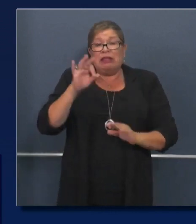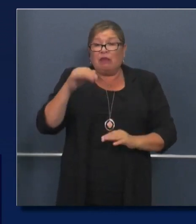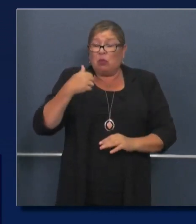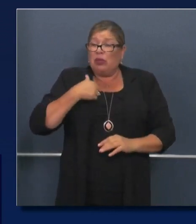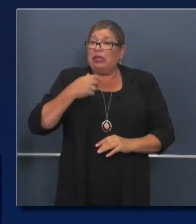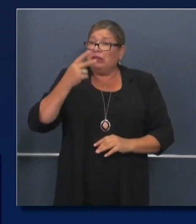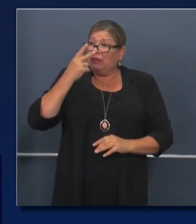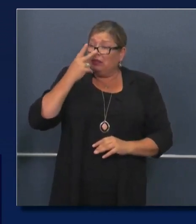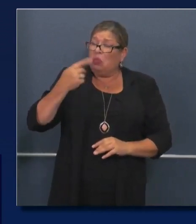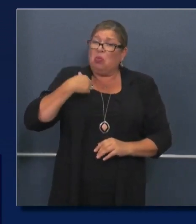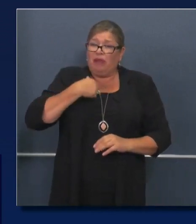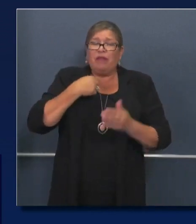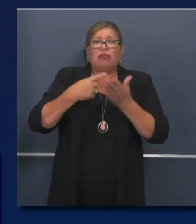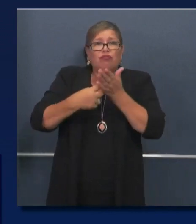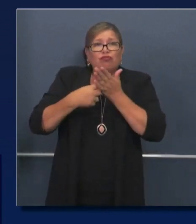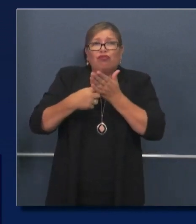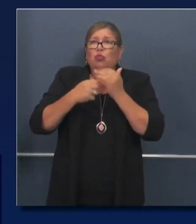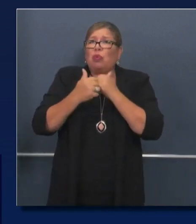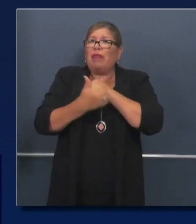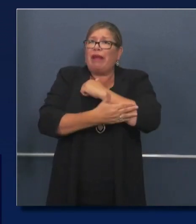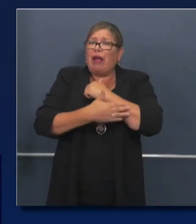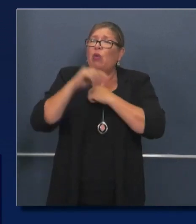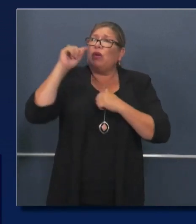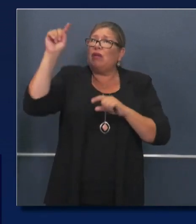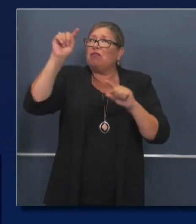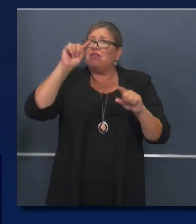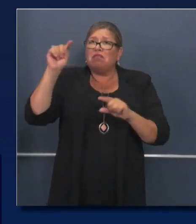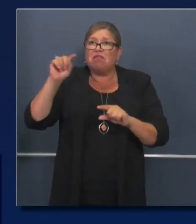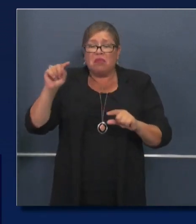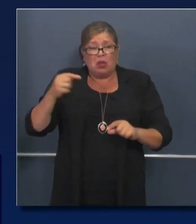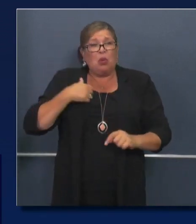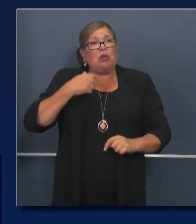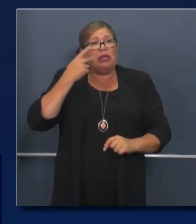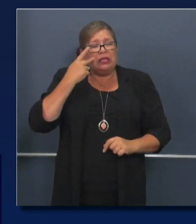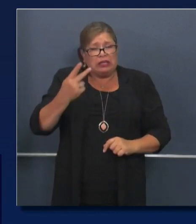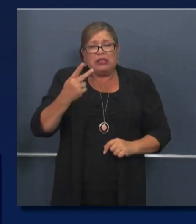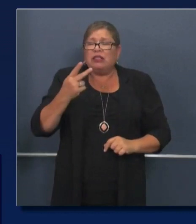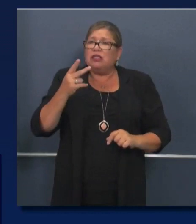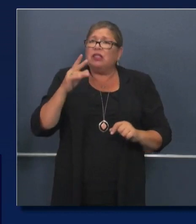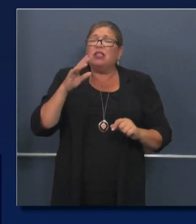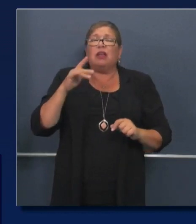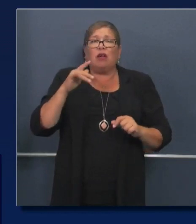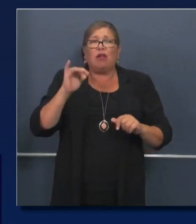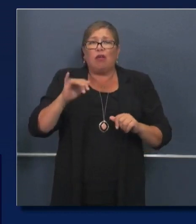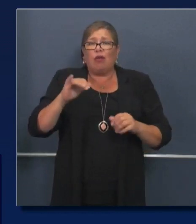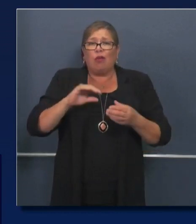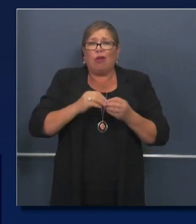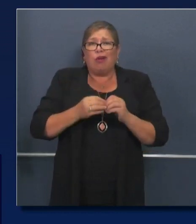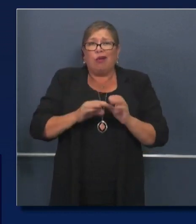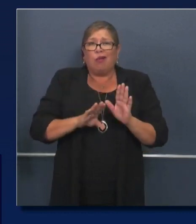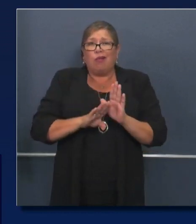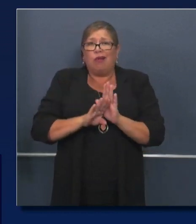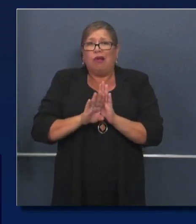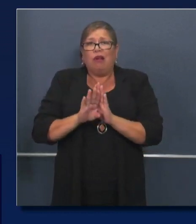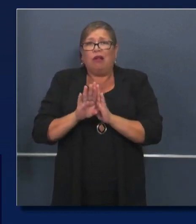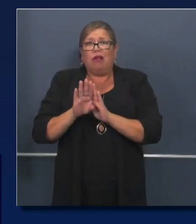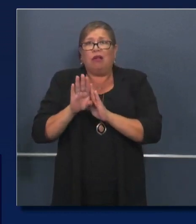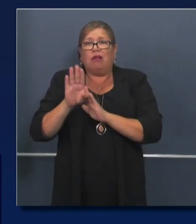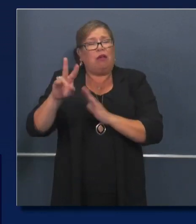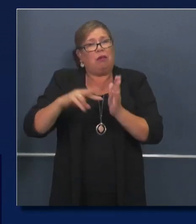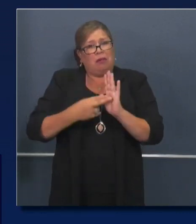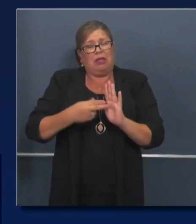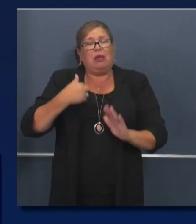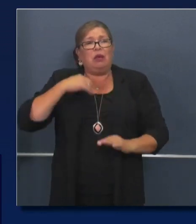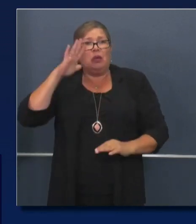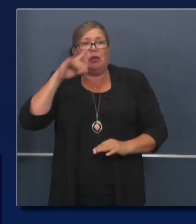target engagement numbers that persist and things that get out of control, we will direct the local health officials to